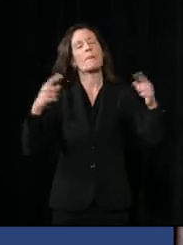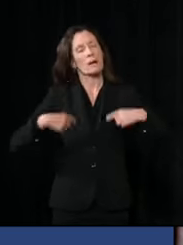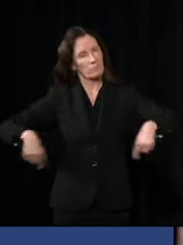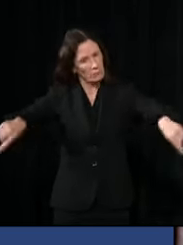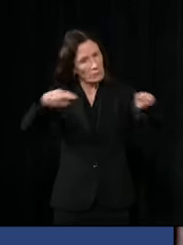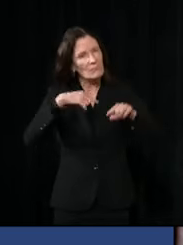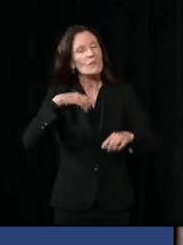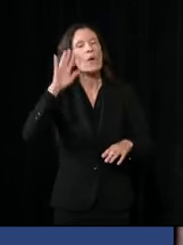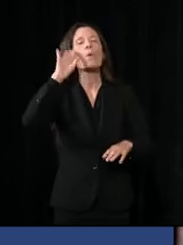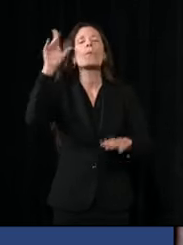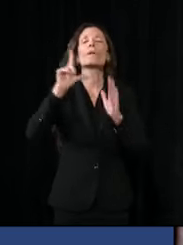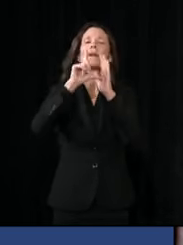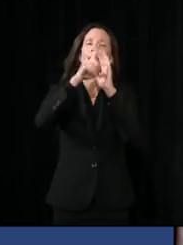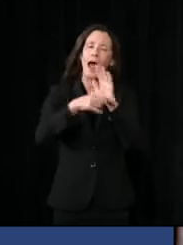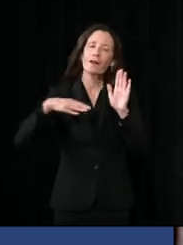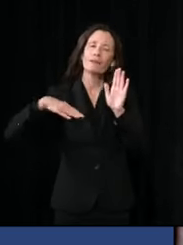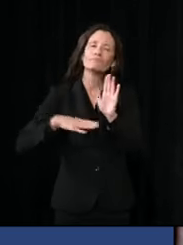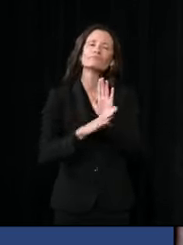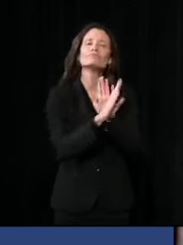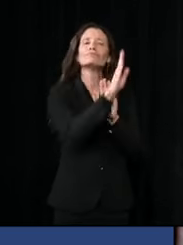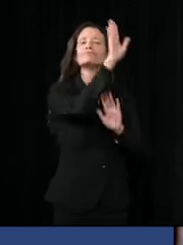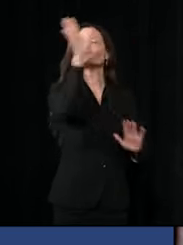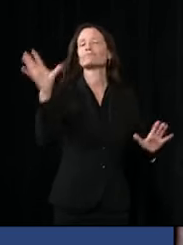relief, reopening, and recovery.